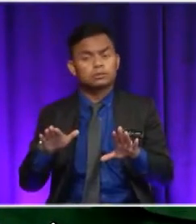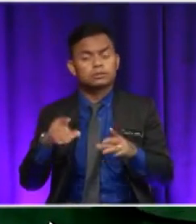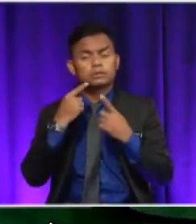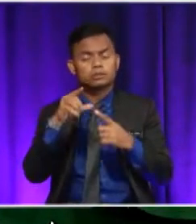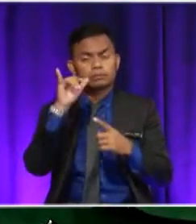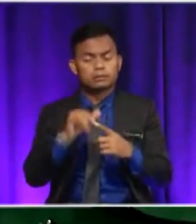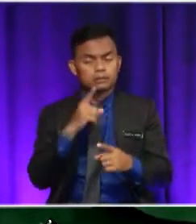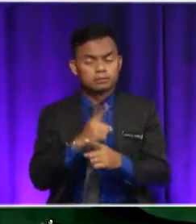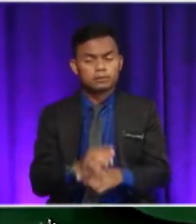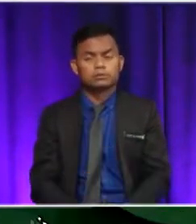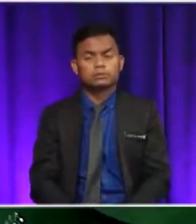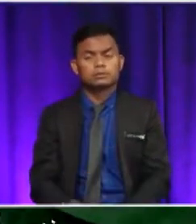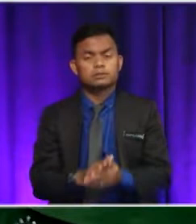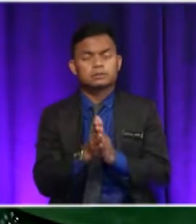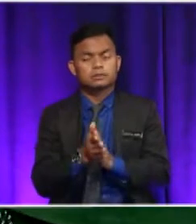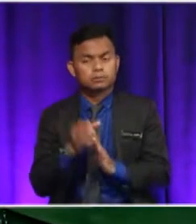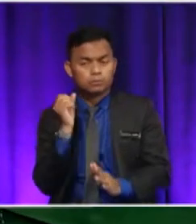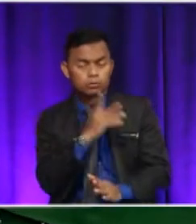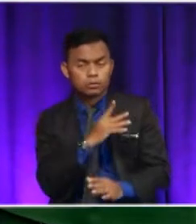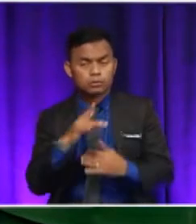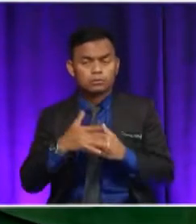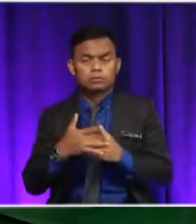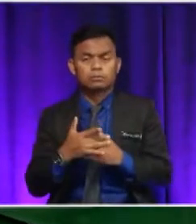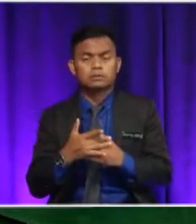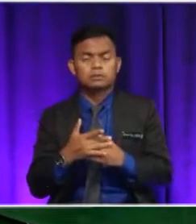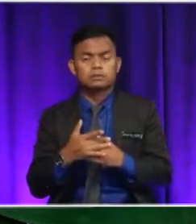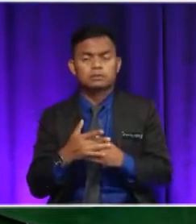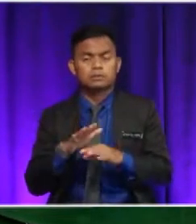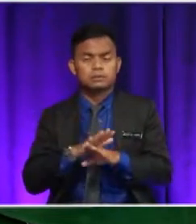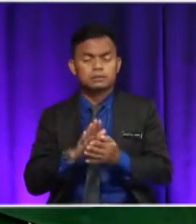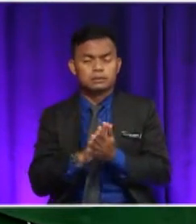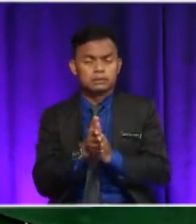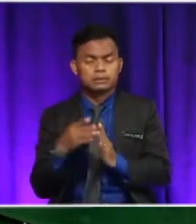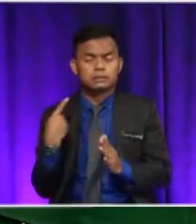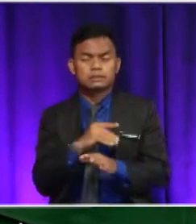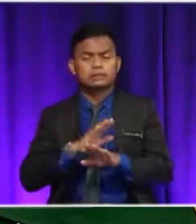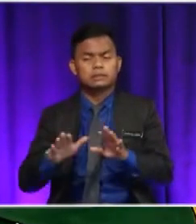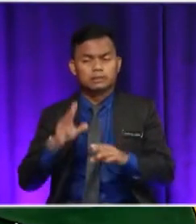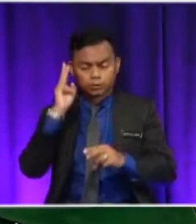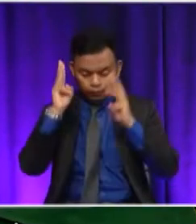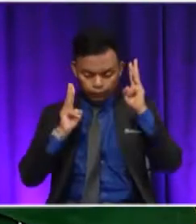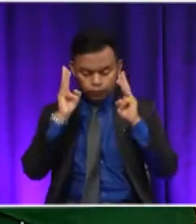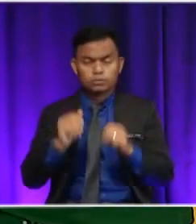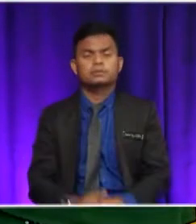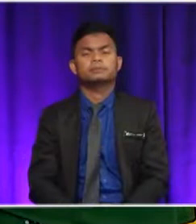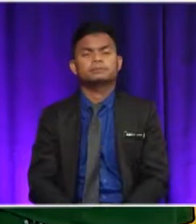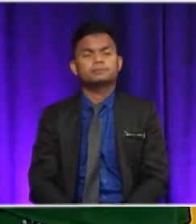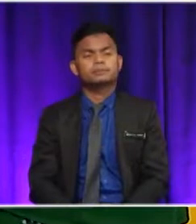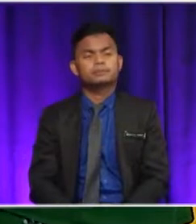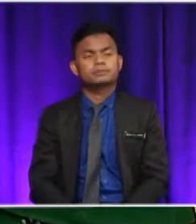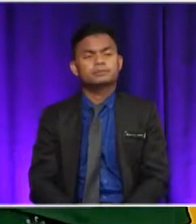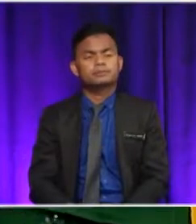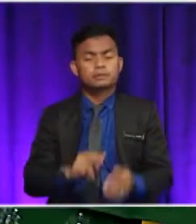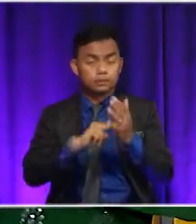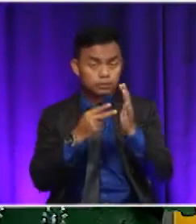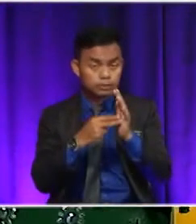it won't confuse you. And then, third would be for you to look out for synonyms. Synonyms are